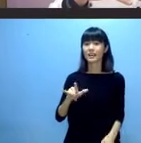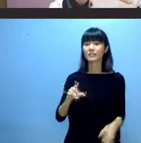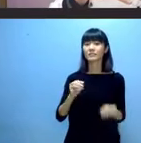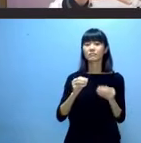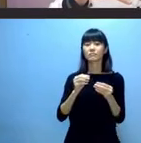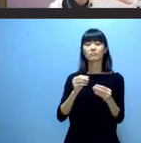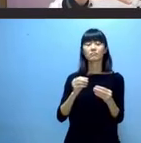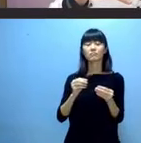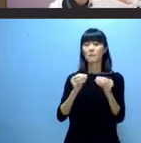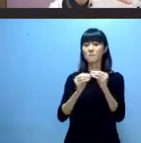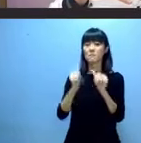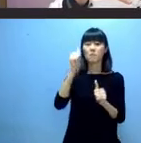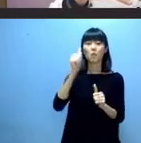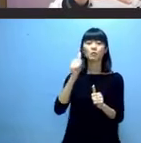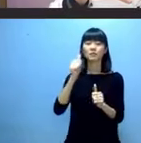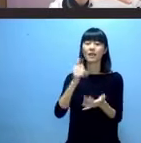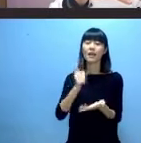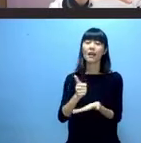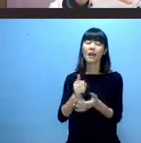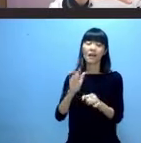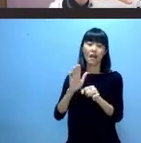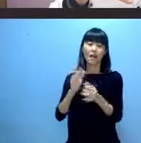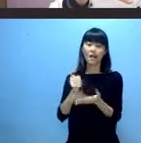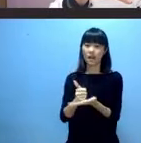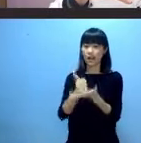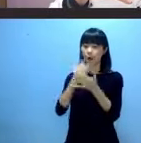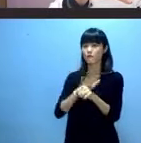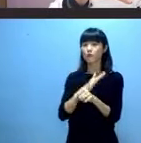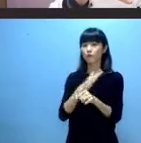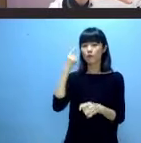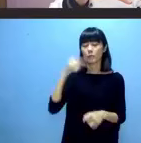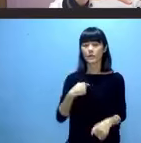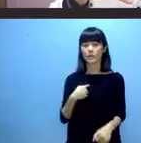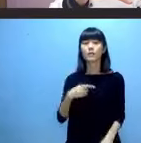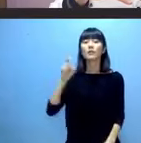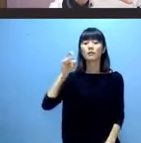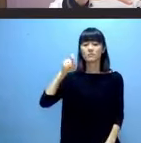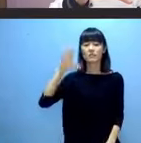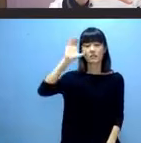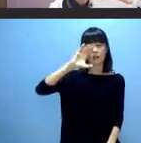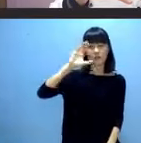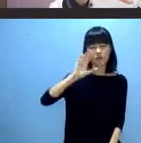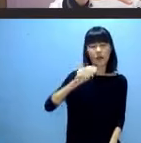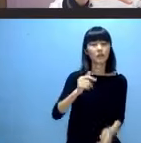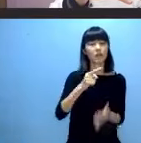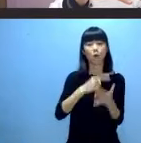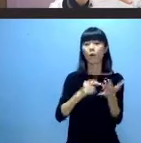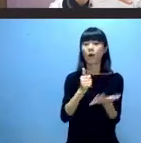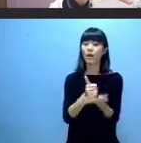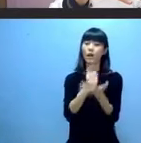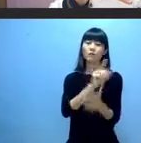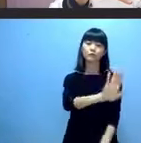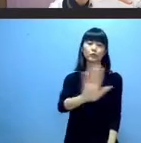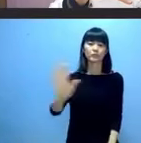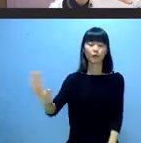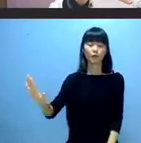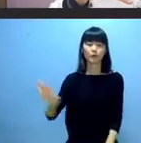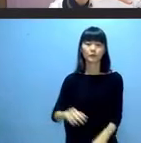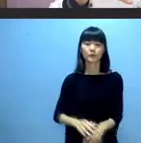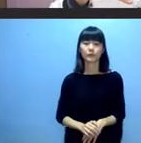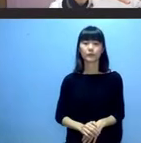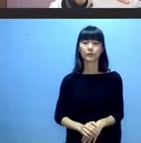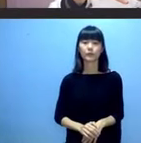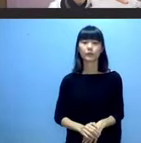for me. But you really have to find something that works for yourself. You know, there's this whole phrase about